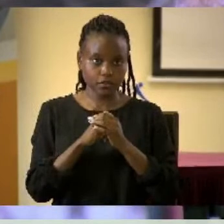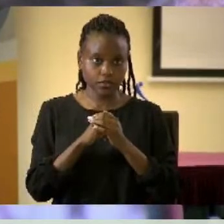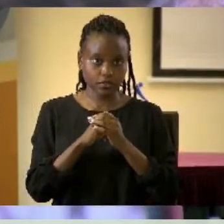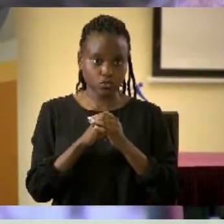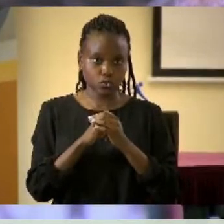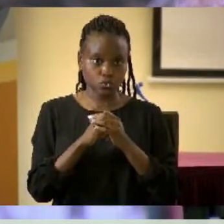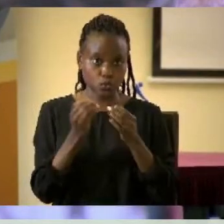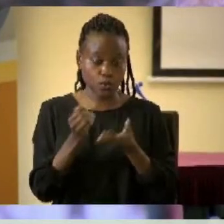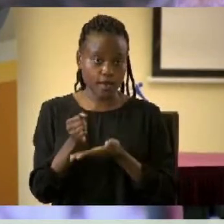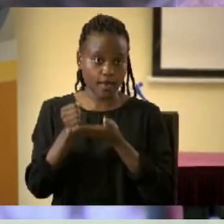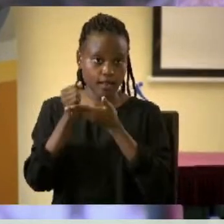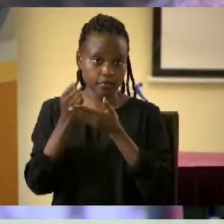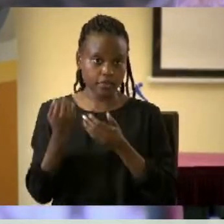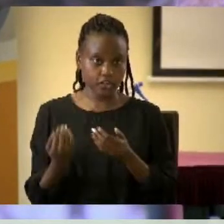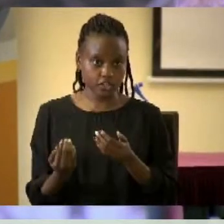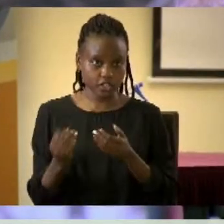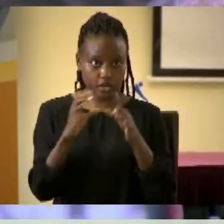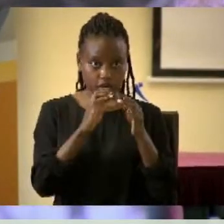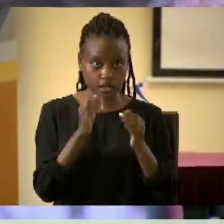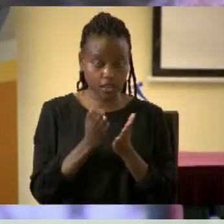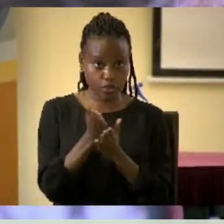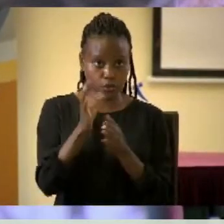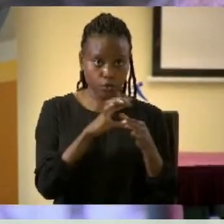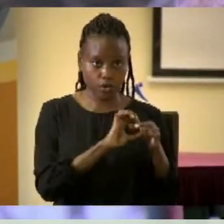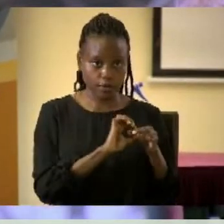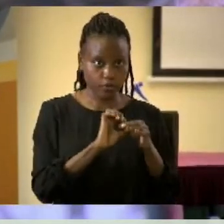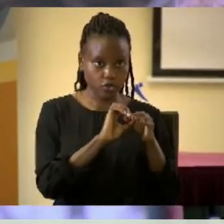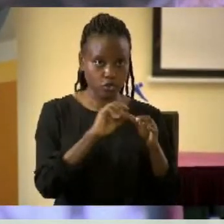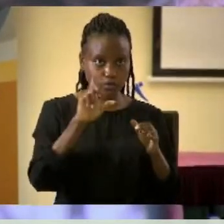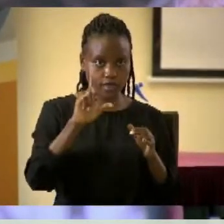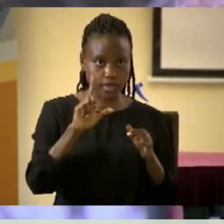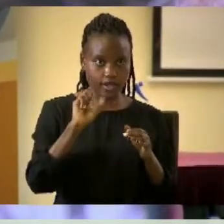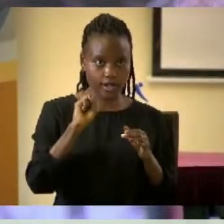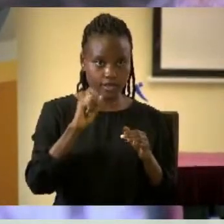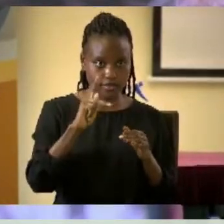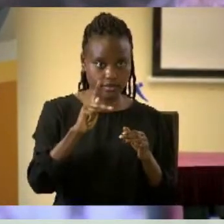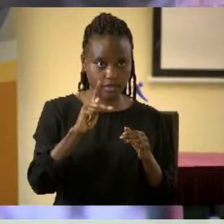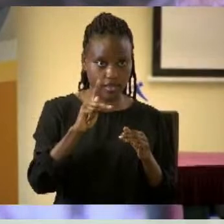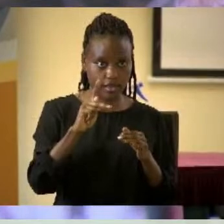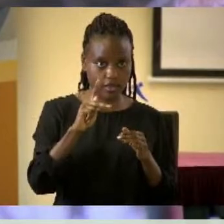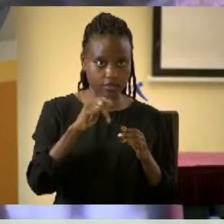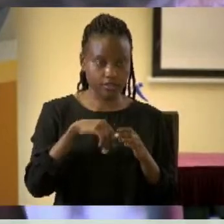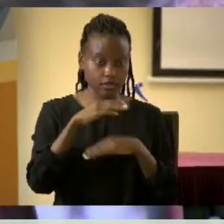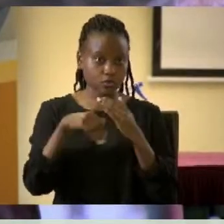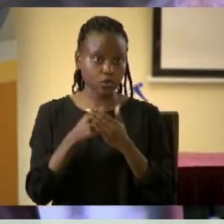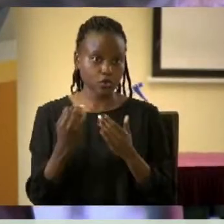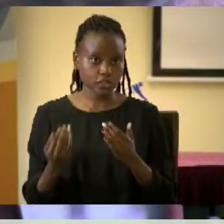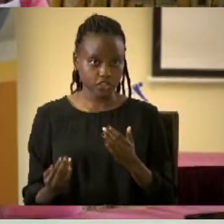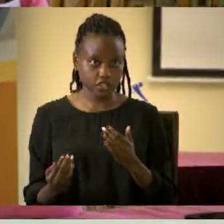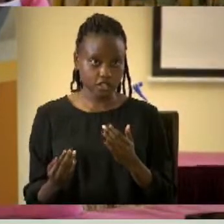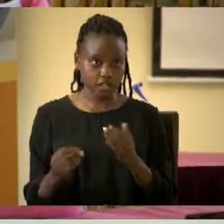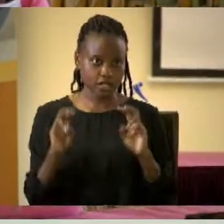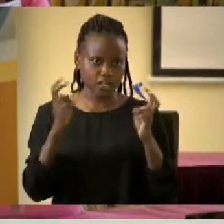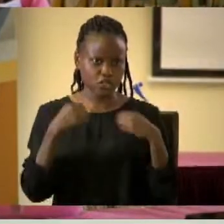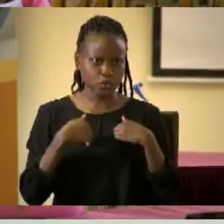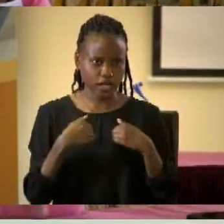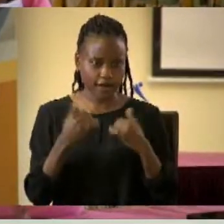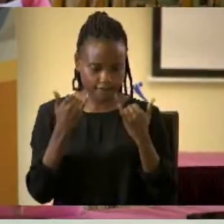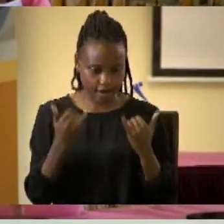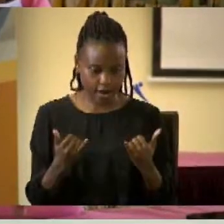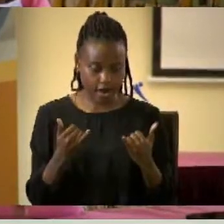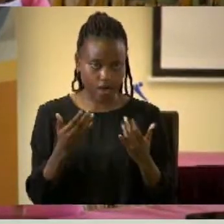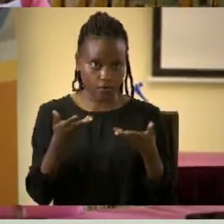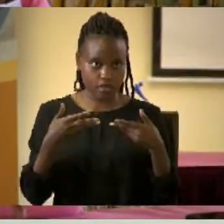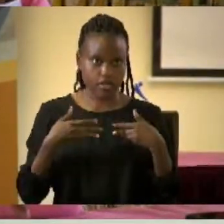facilitate children through collaboration with the Law Society of Kenya. So all children charged with offenses now receive